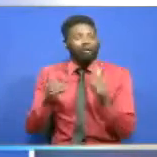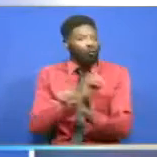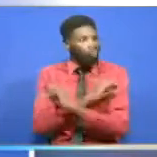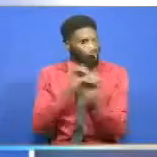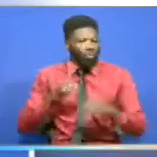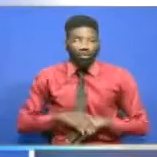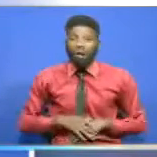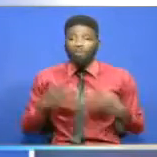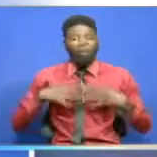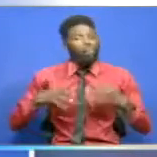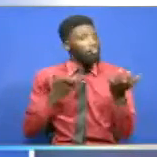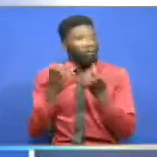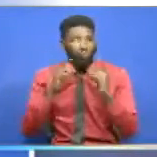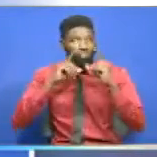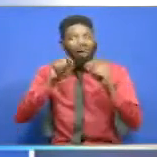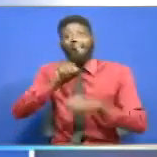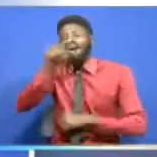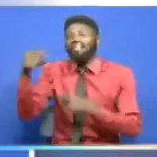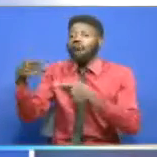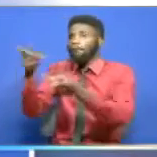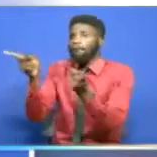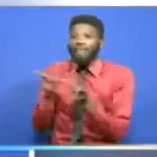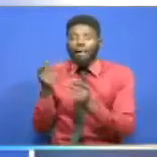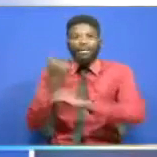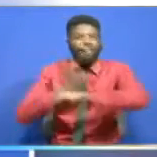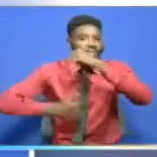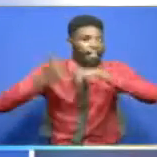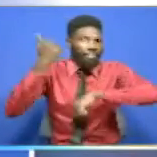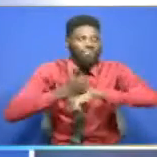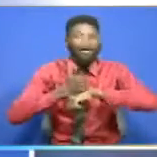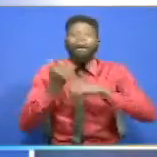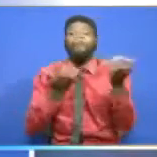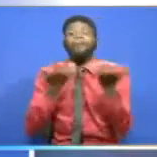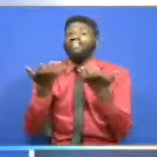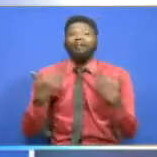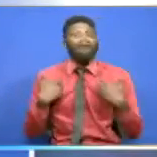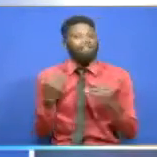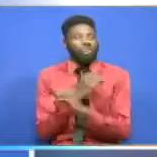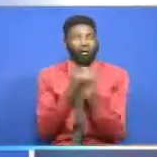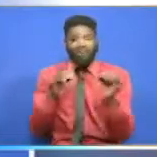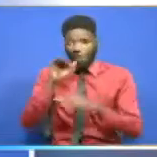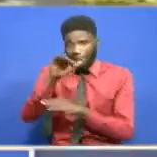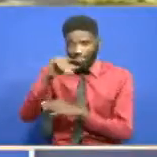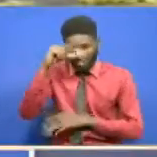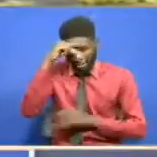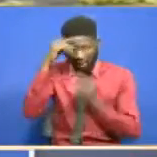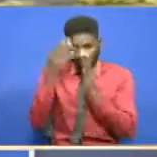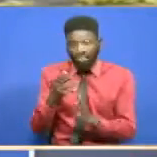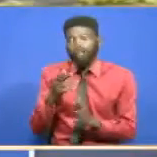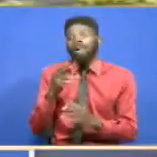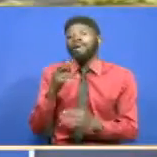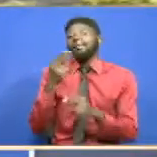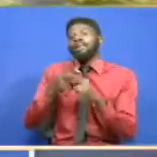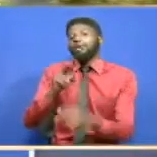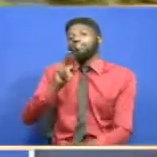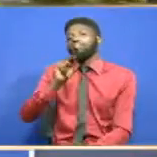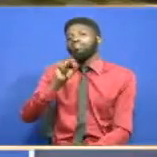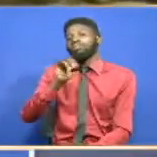else to put up their businesses and are calling on Governor James Nyoro to intervene.